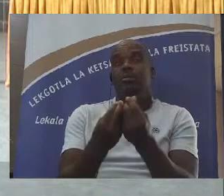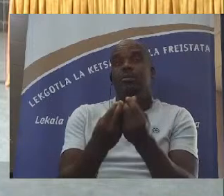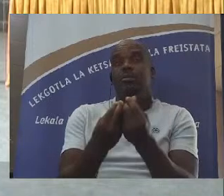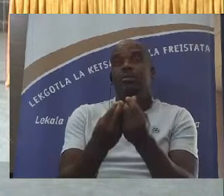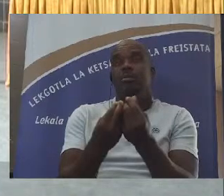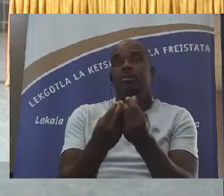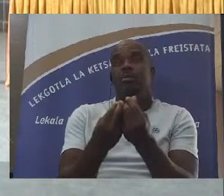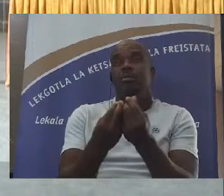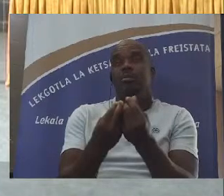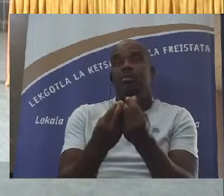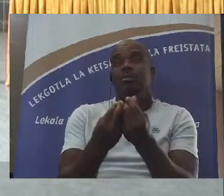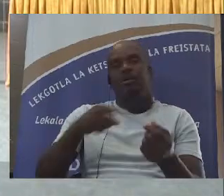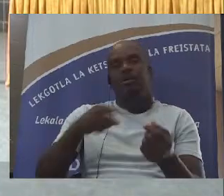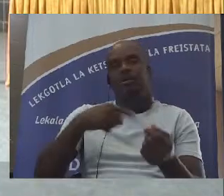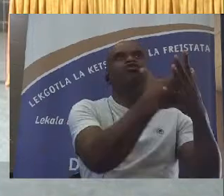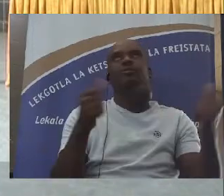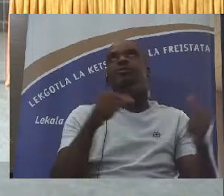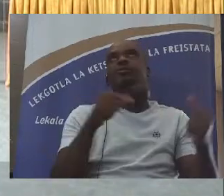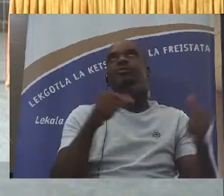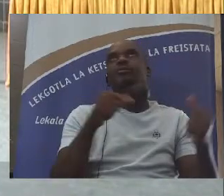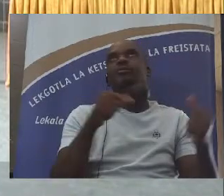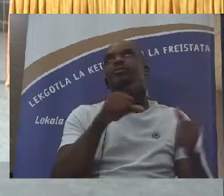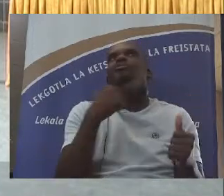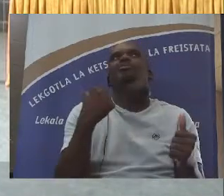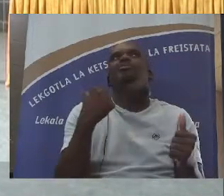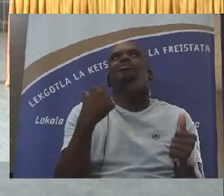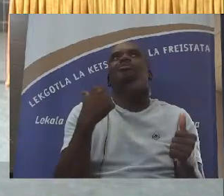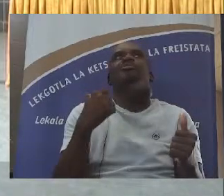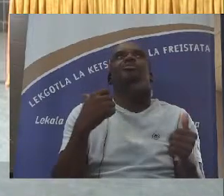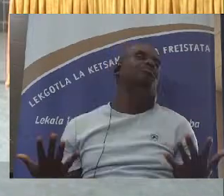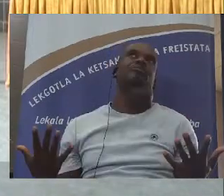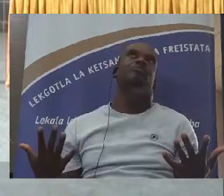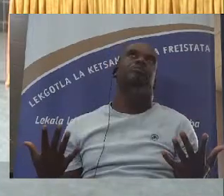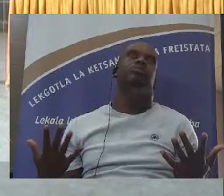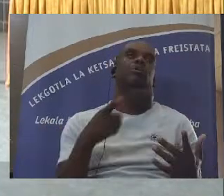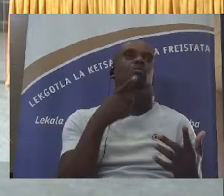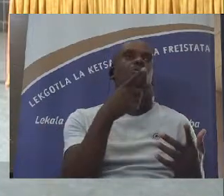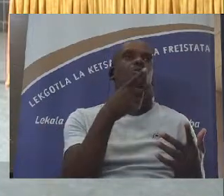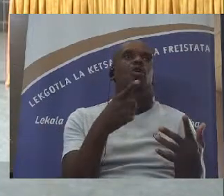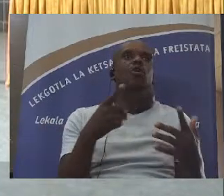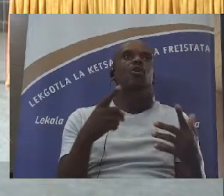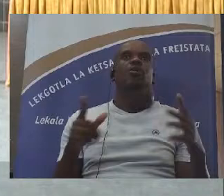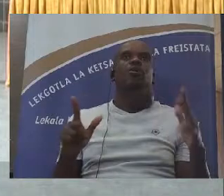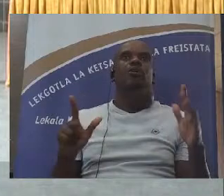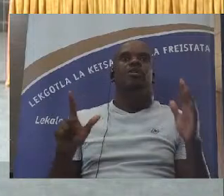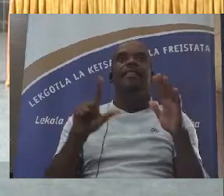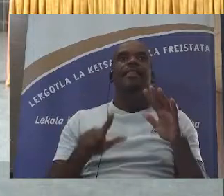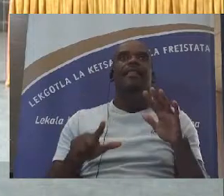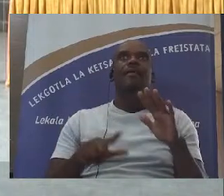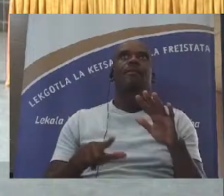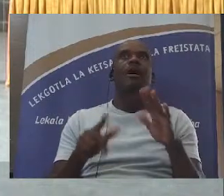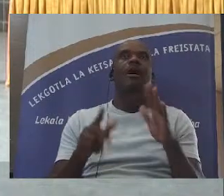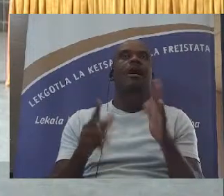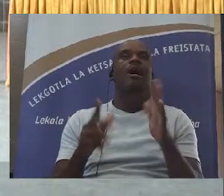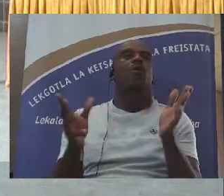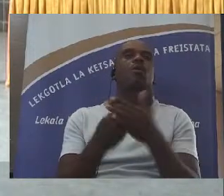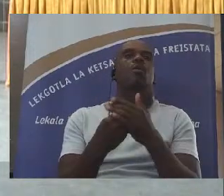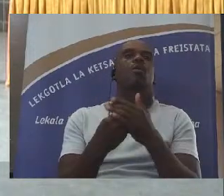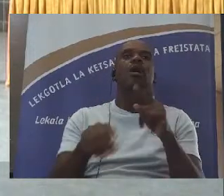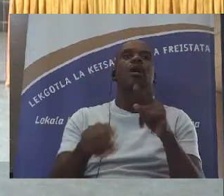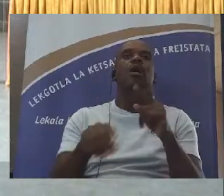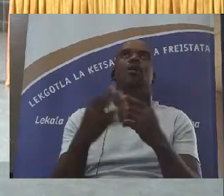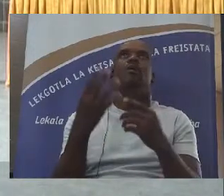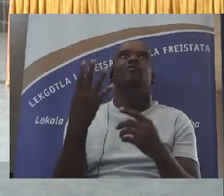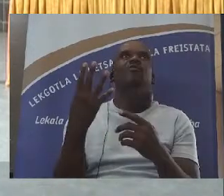dirang. Di library di kwala ka di 4 o'clock and ga gona sepe gape se sengwe ni bana ba rona ba editseng ka dikolo ba dutse